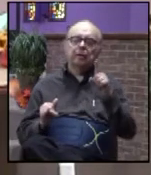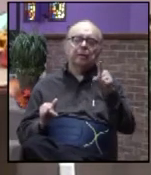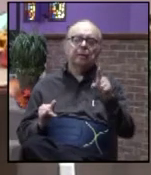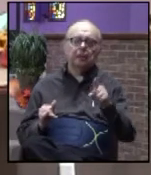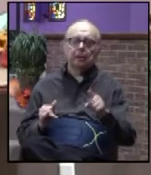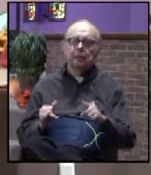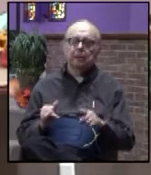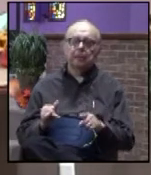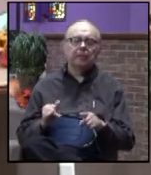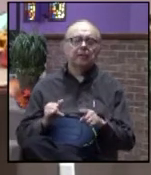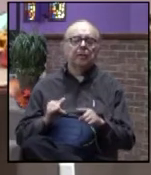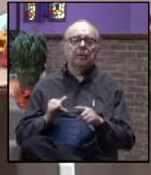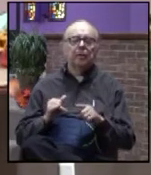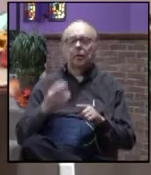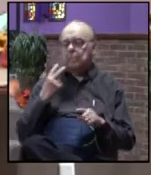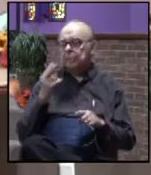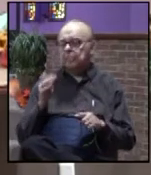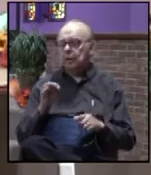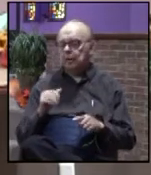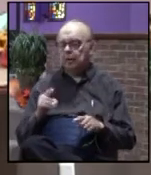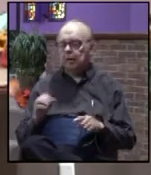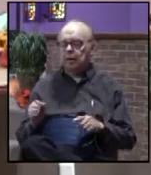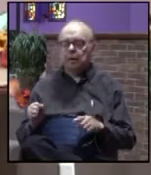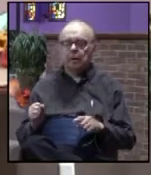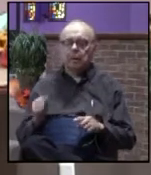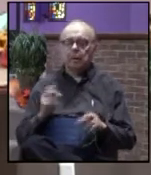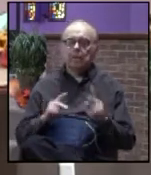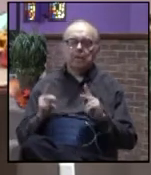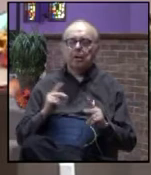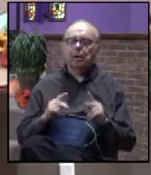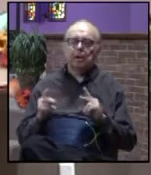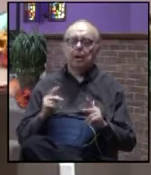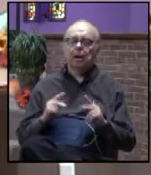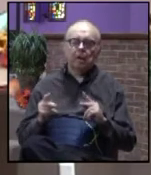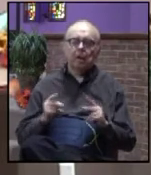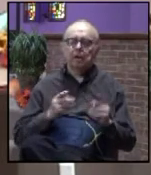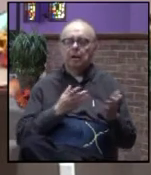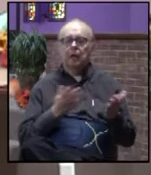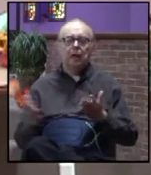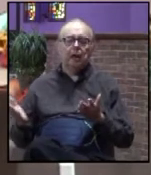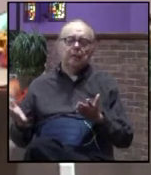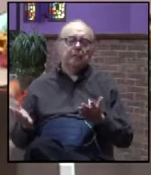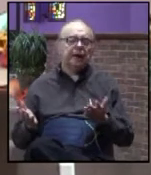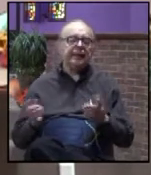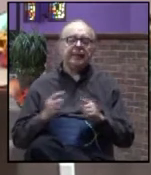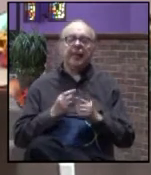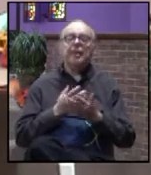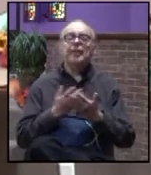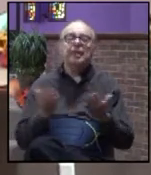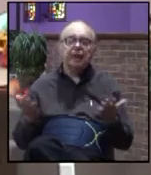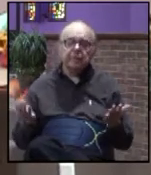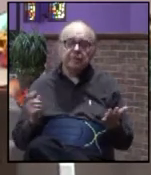I'm watching Melissa over here. People are just, they're bringing all kinds of stuff.